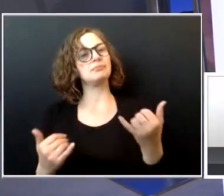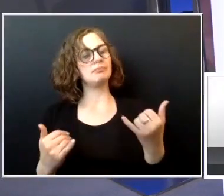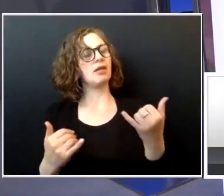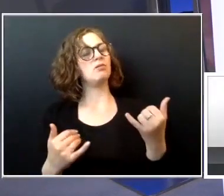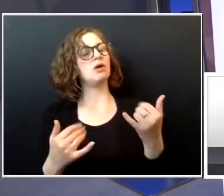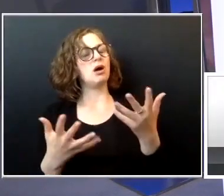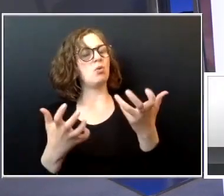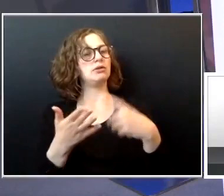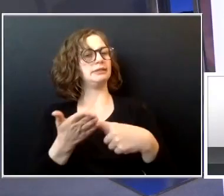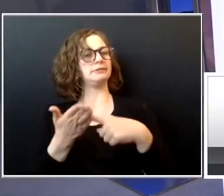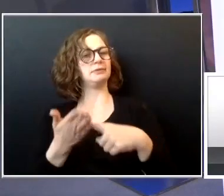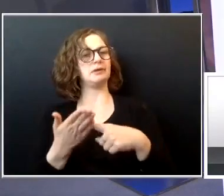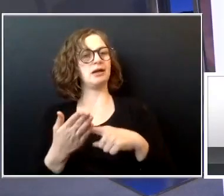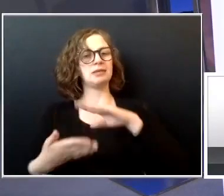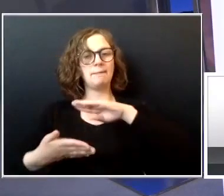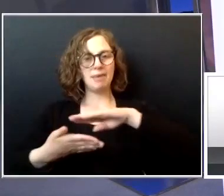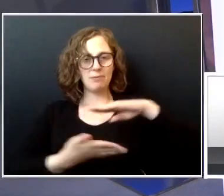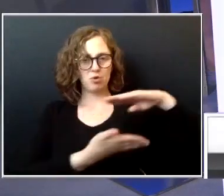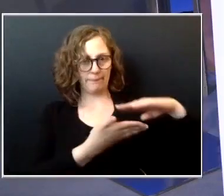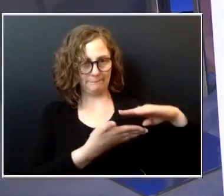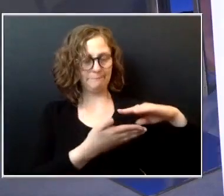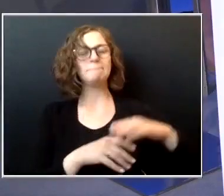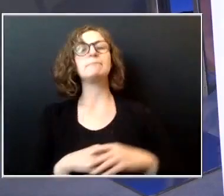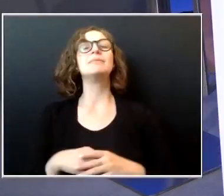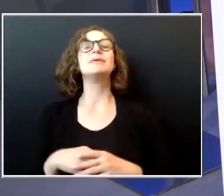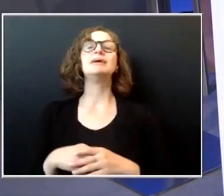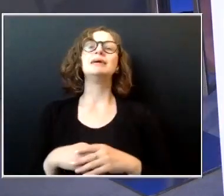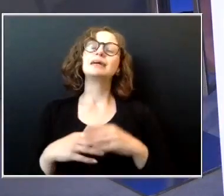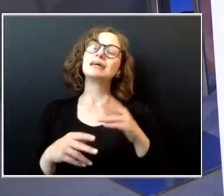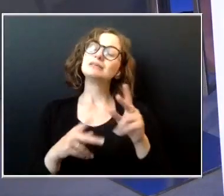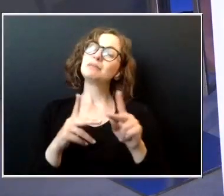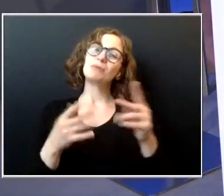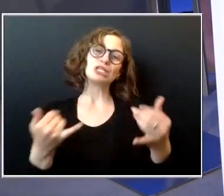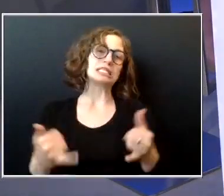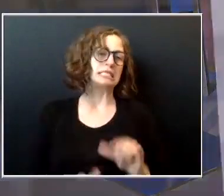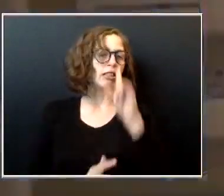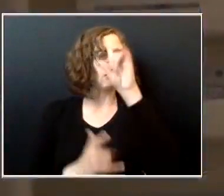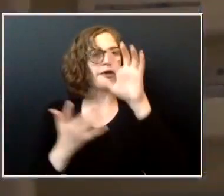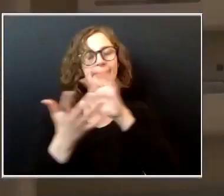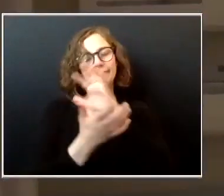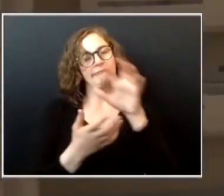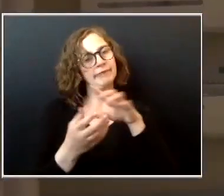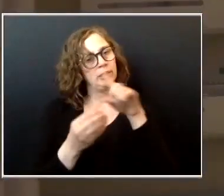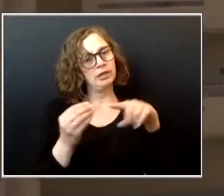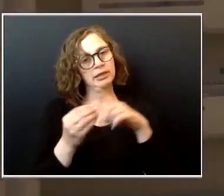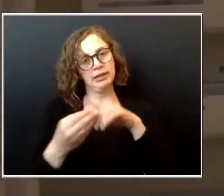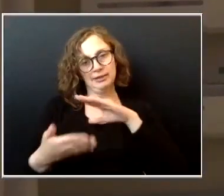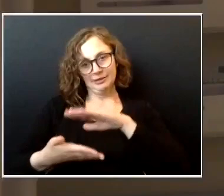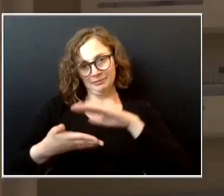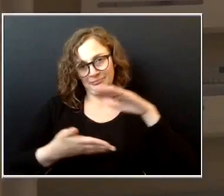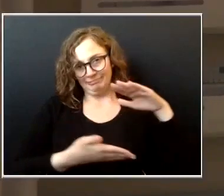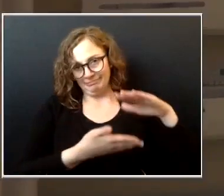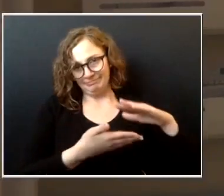tiny bit of confusion, as usual, especially when it comes to screenings about when to get them. So you have the best medical advice and the